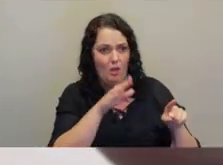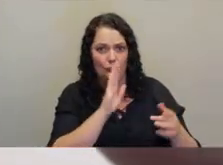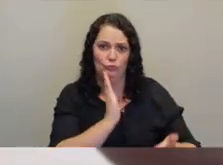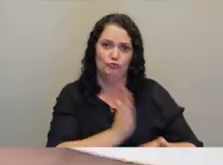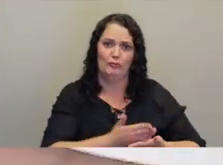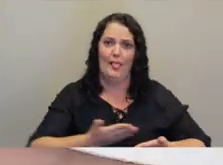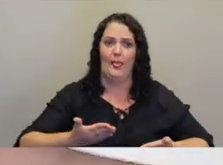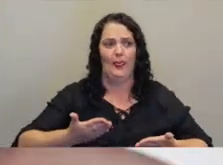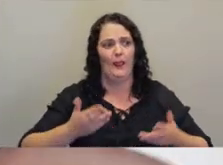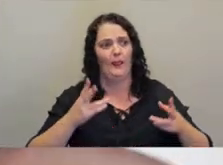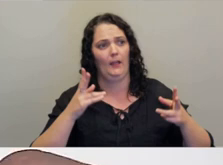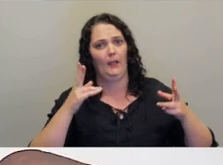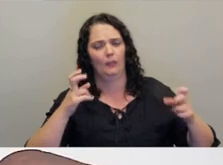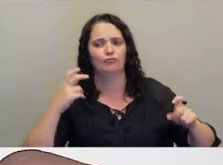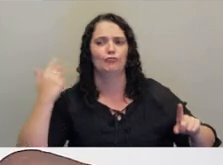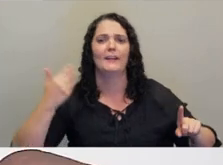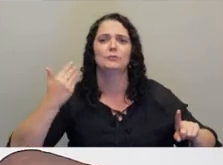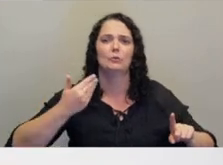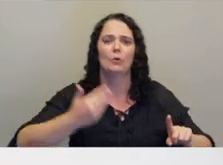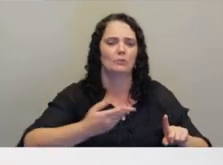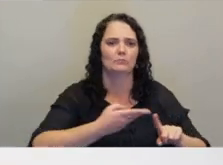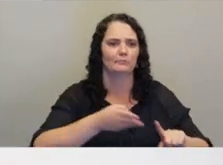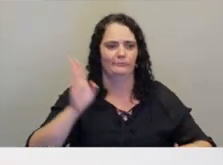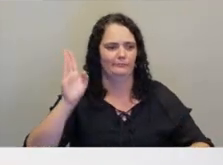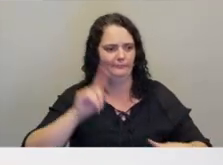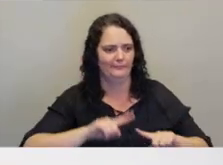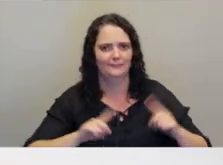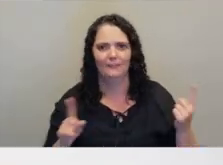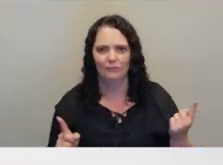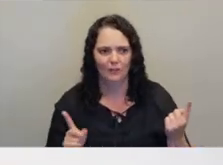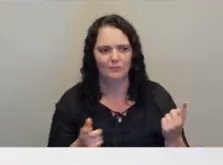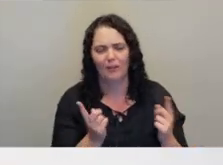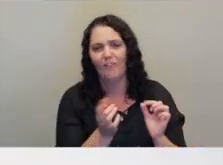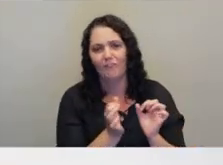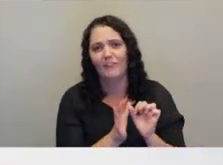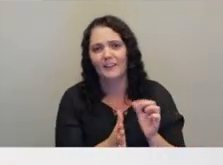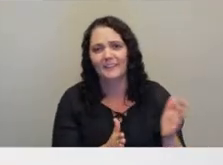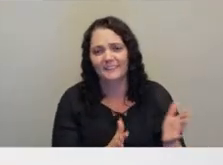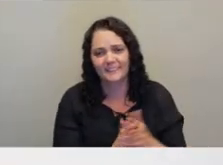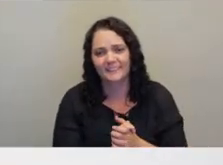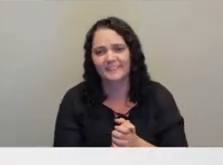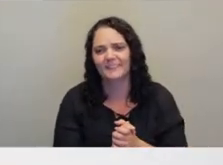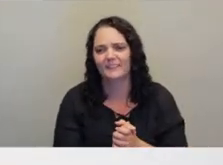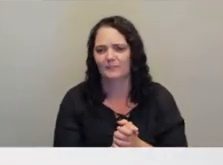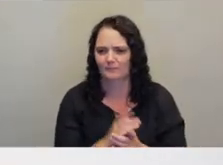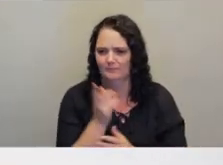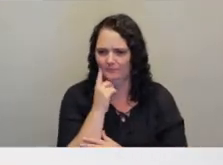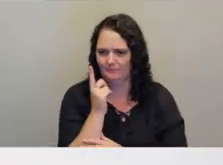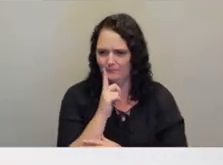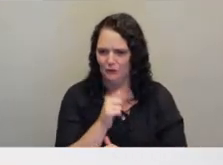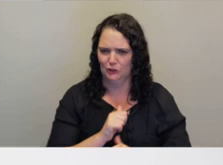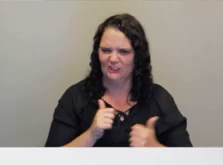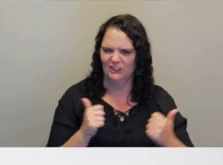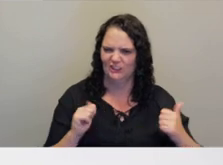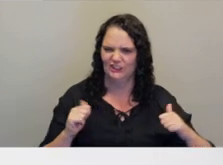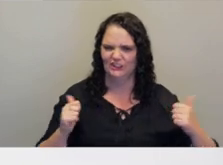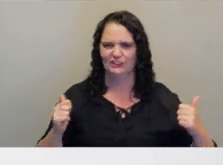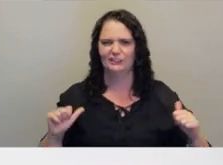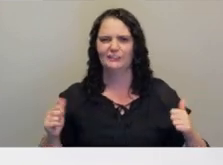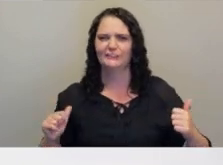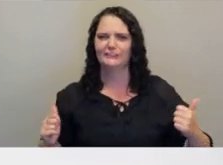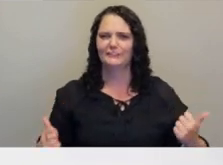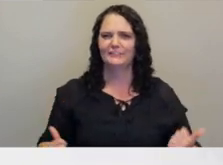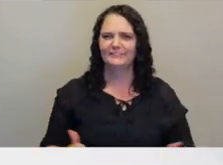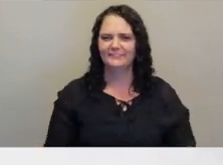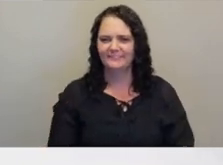definitions of goodness in drawing. All right, there we go. There's my Boucher with a giant back, giant